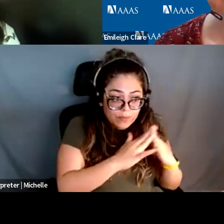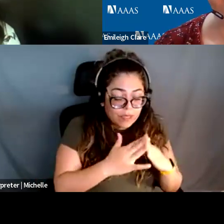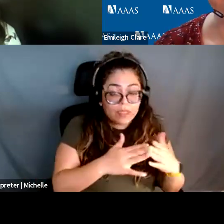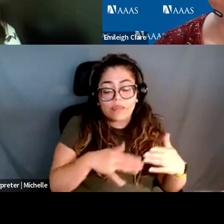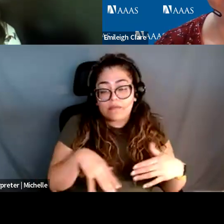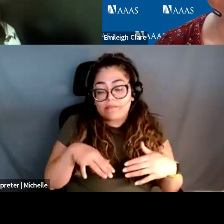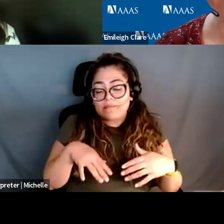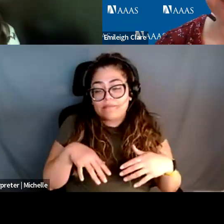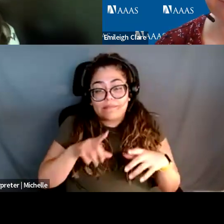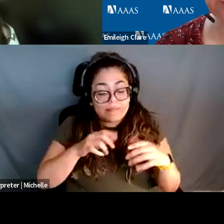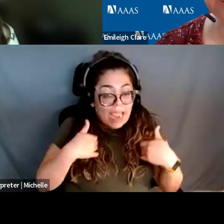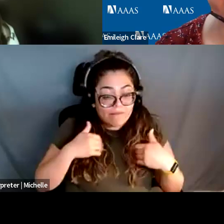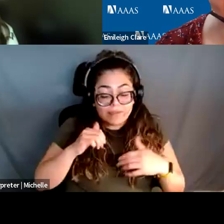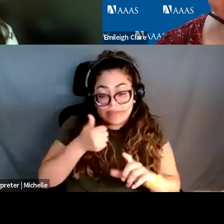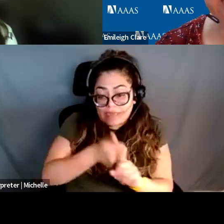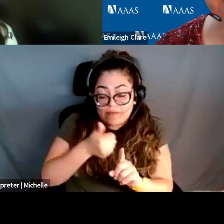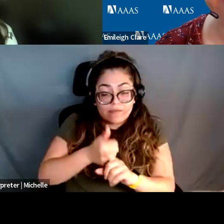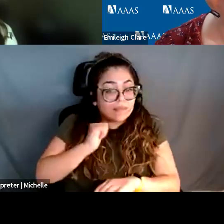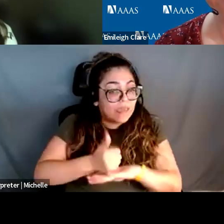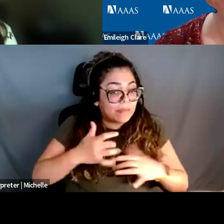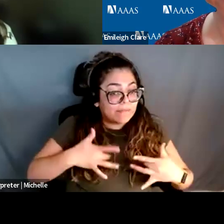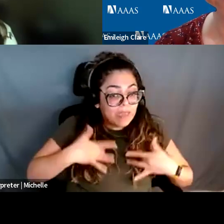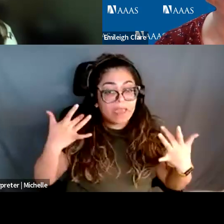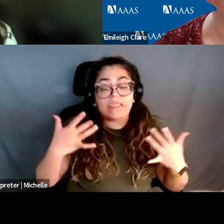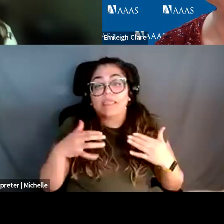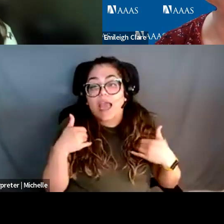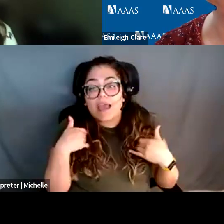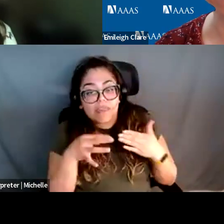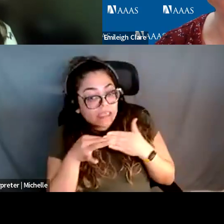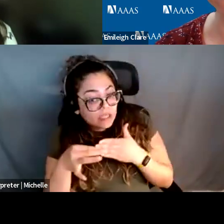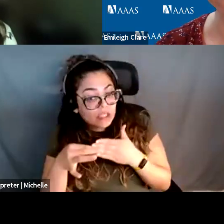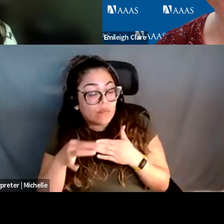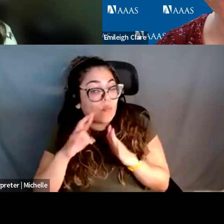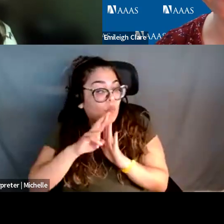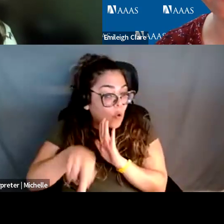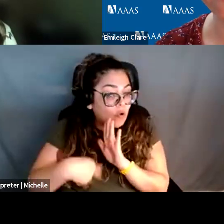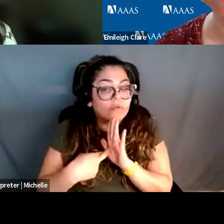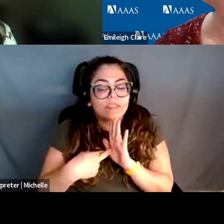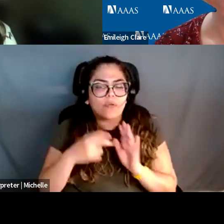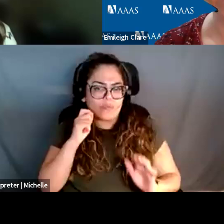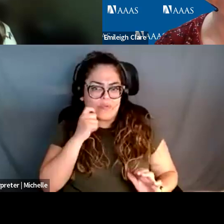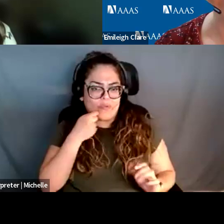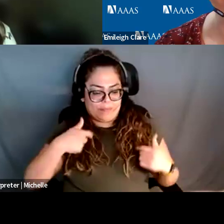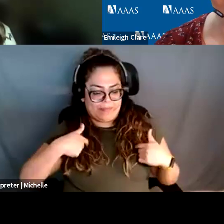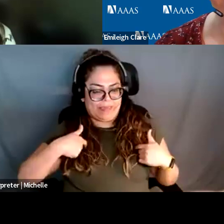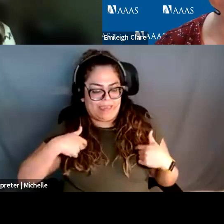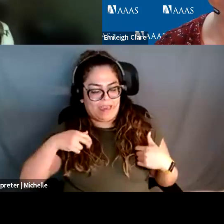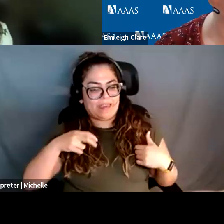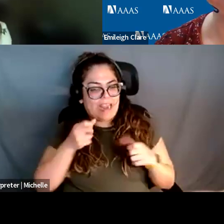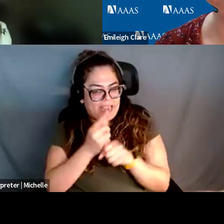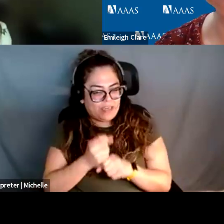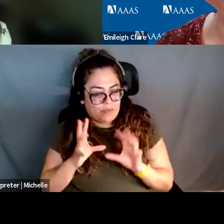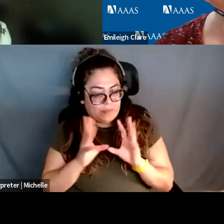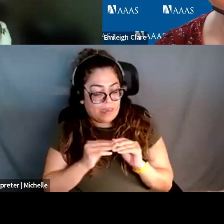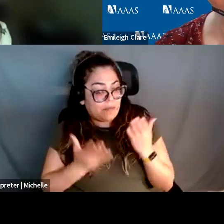events. They have leadership roles, like an early career chair. So it's kind of cool for me to see, like at an annual meeting, I